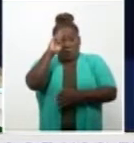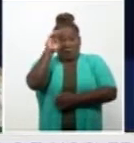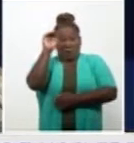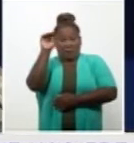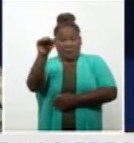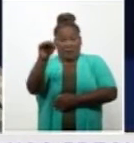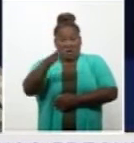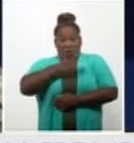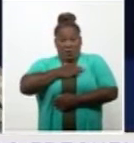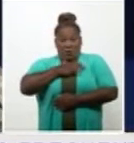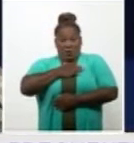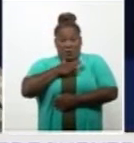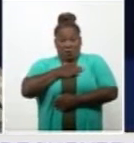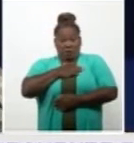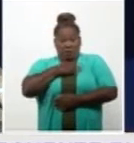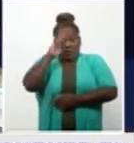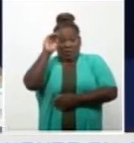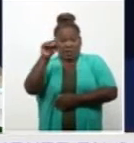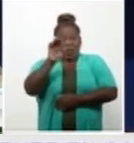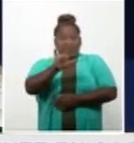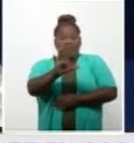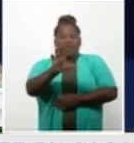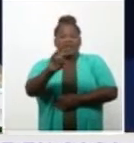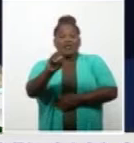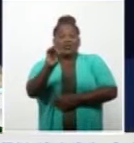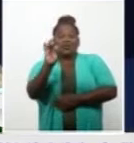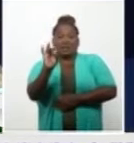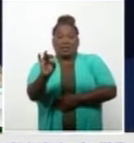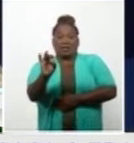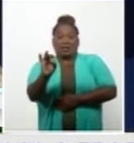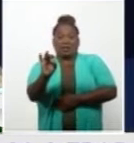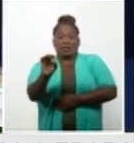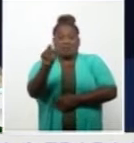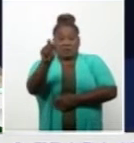are 507 patients admitted in our hospitals,